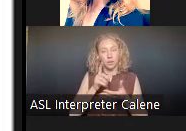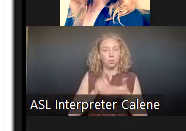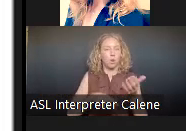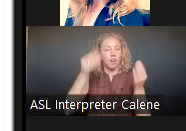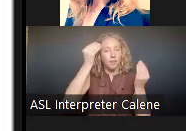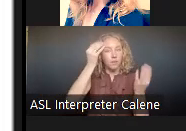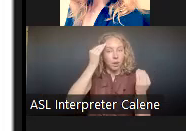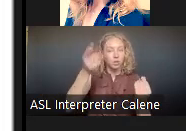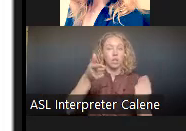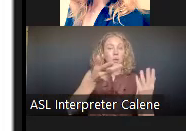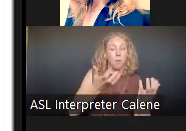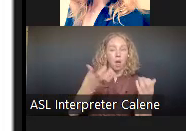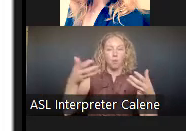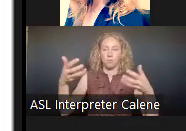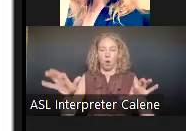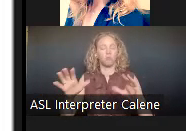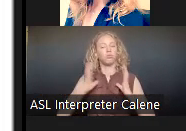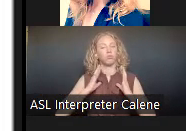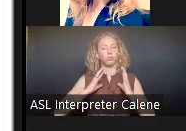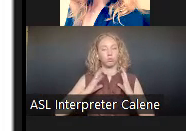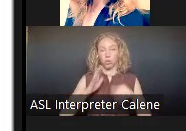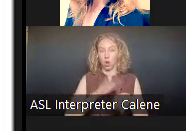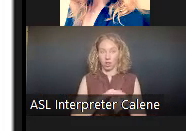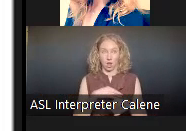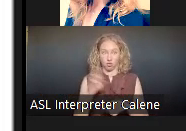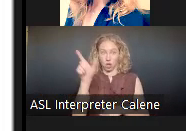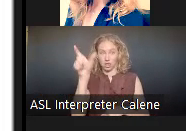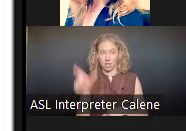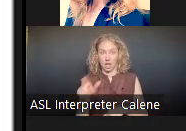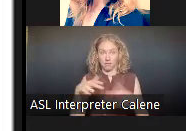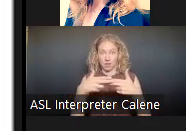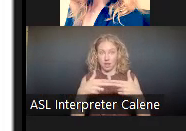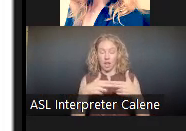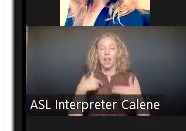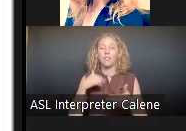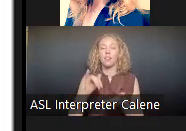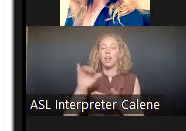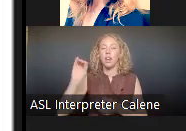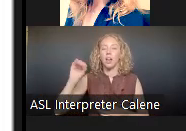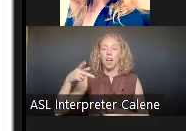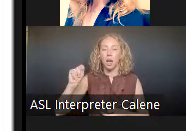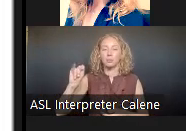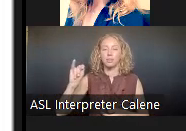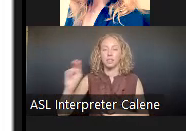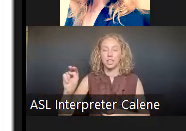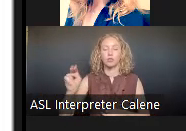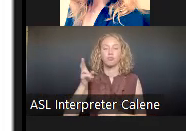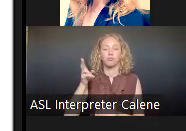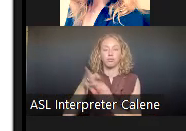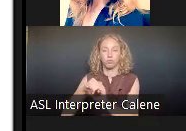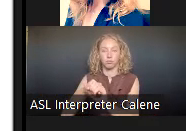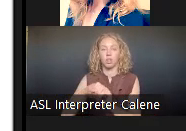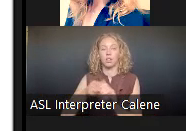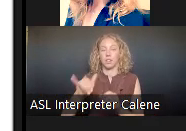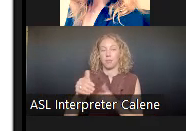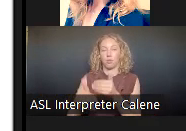or didn't want. So that's where on the right side of the screen, you have an opt-in notification process. So there's two processes